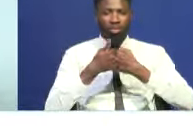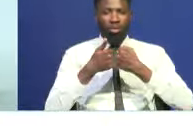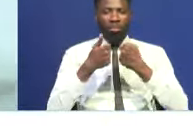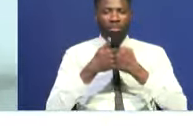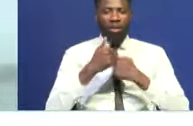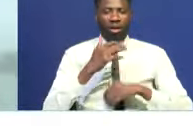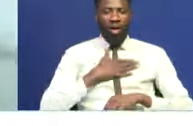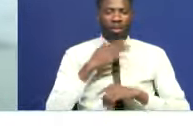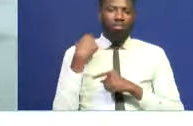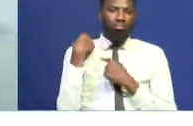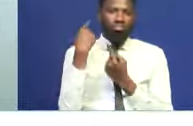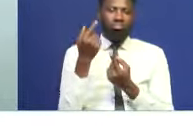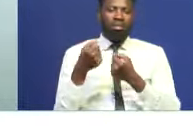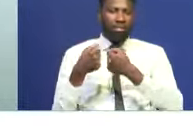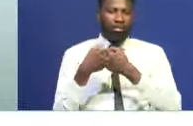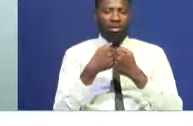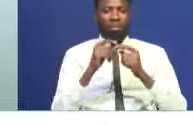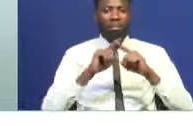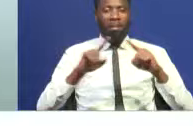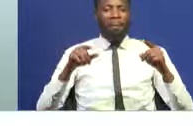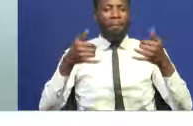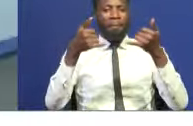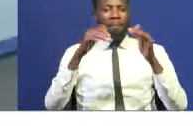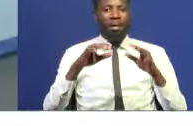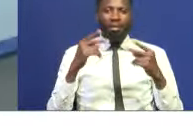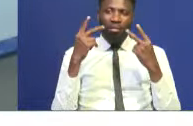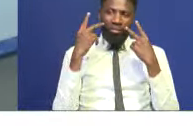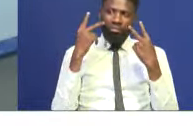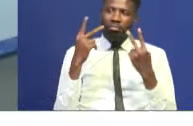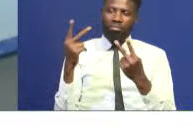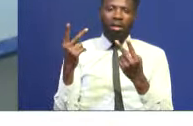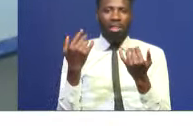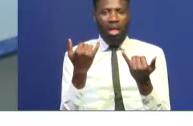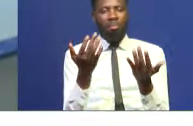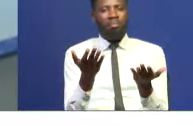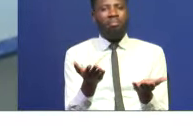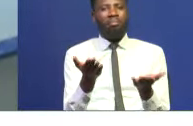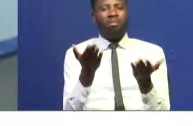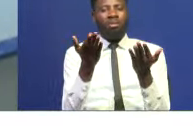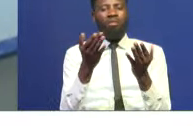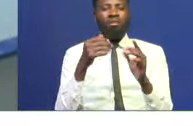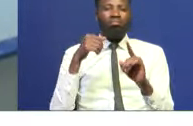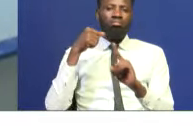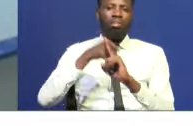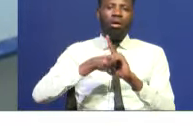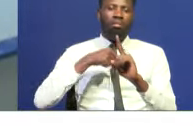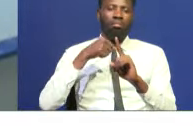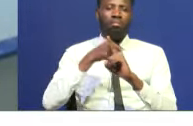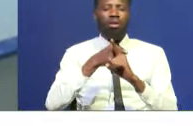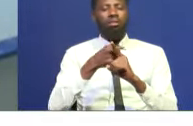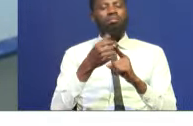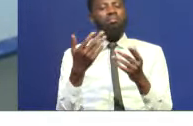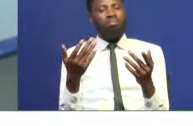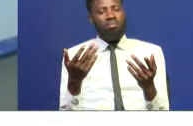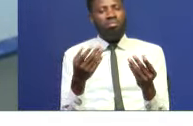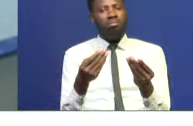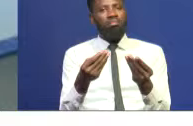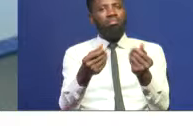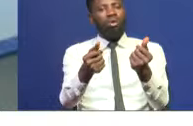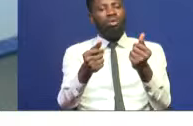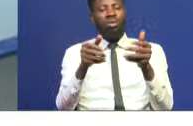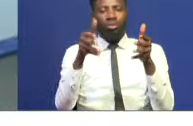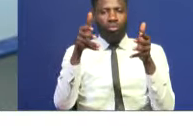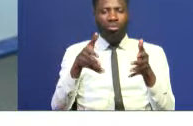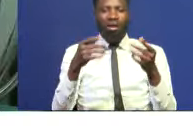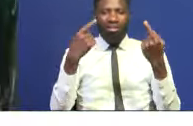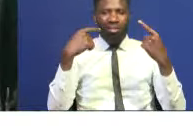been quite challenging, but with the players, as you've seen, they've really stepped up. They've really pushed hard against Team World. So this is it's a